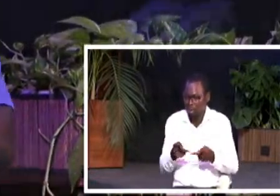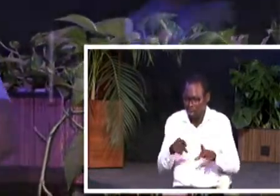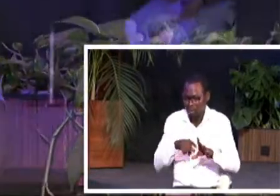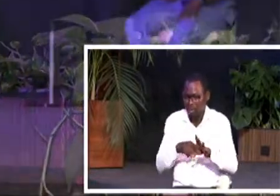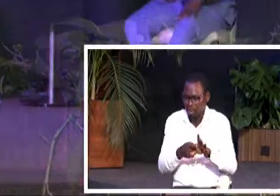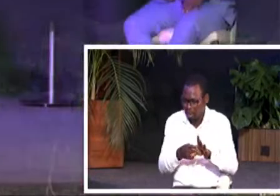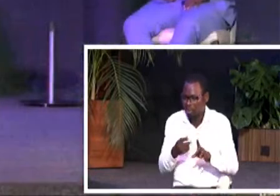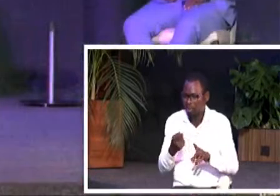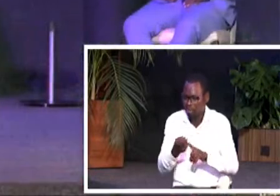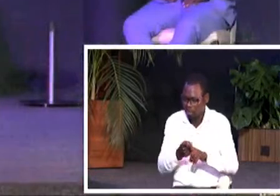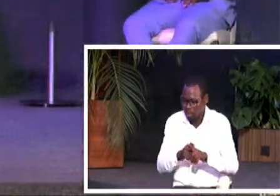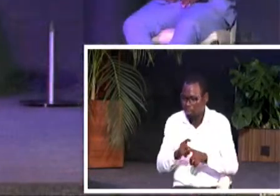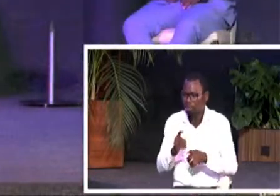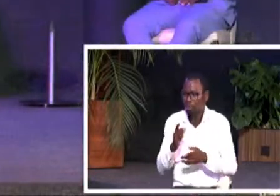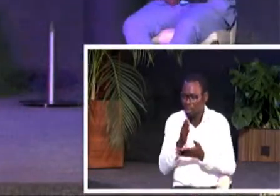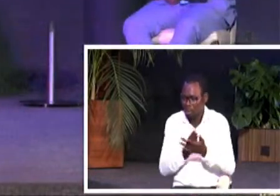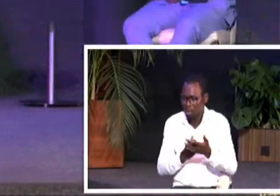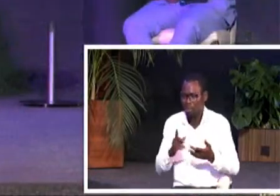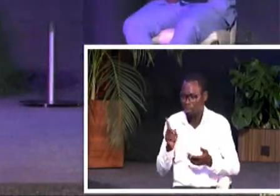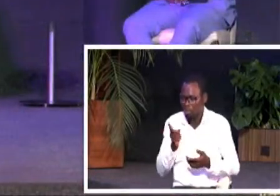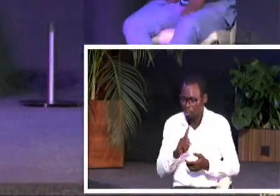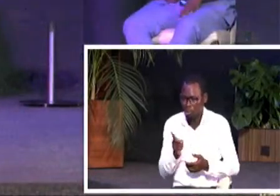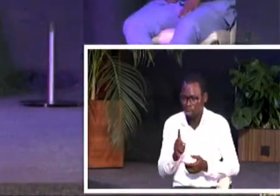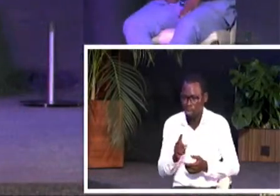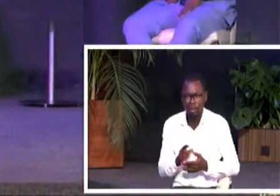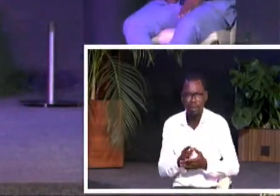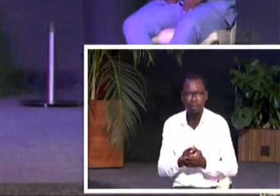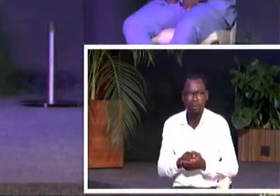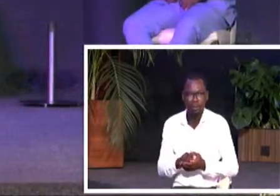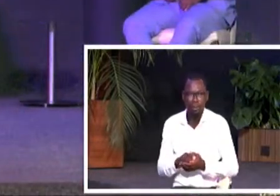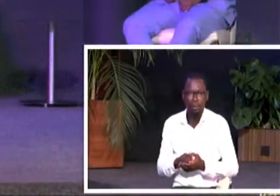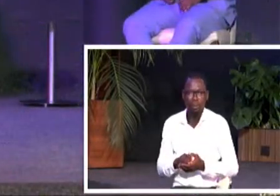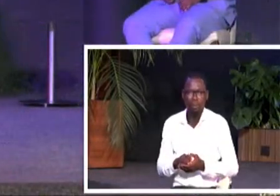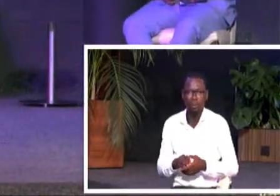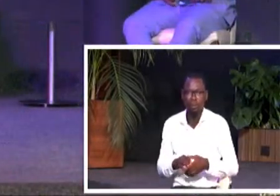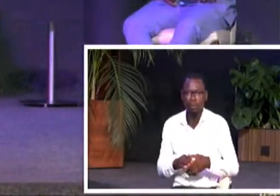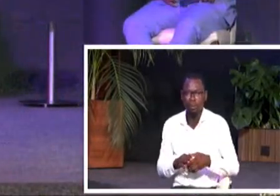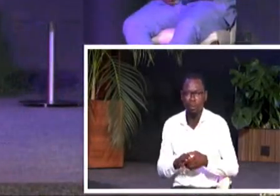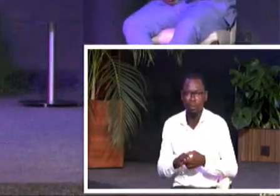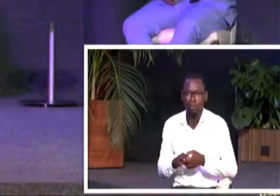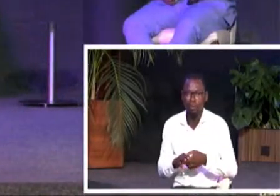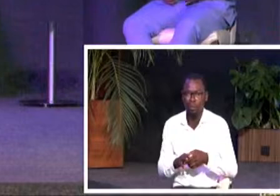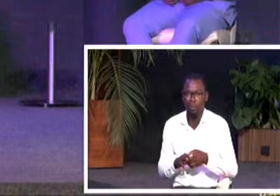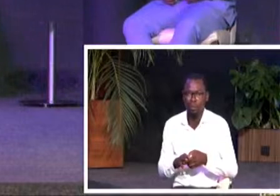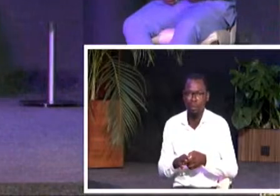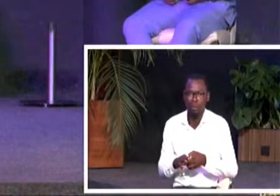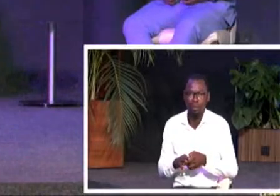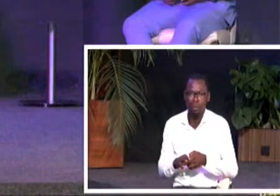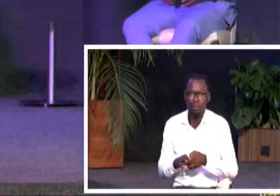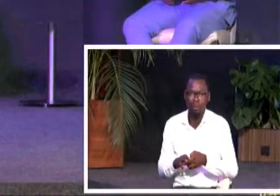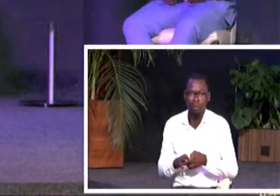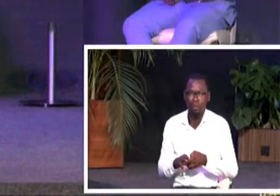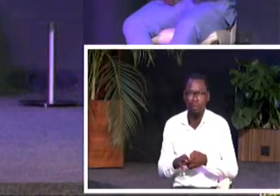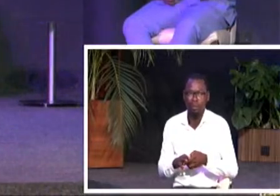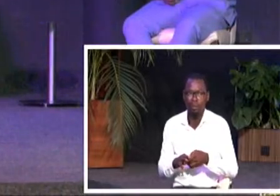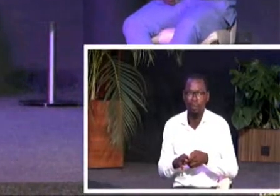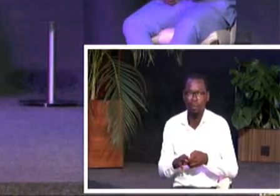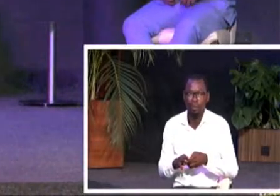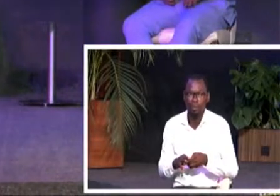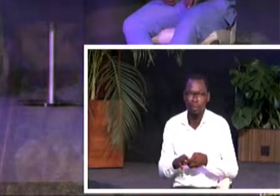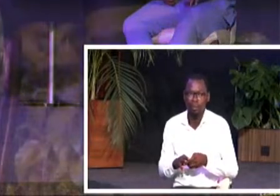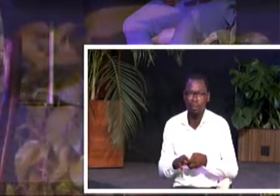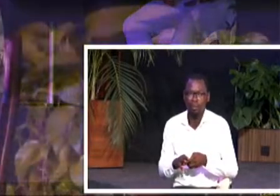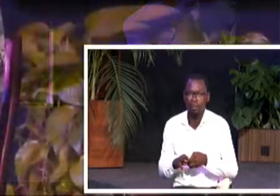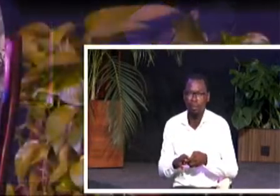somewhere is the word. Let me take two questions from here, and then I'm going to come back to you. But before your question, let me acknowledge